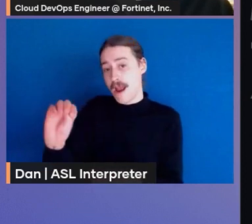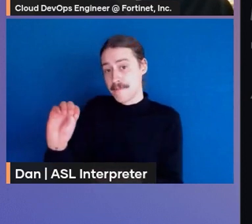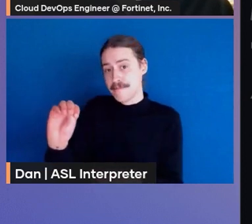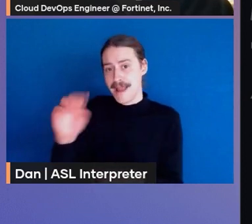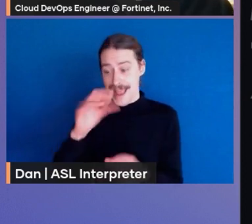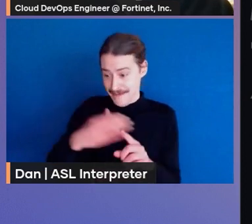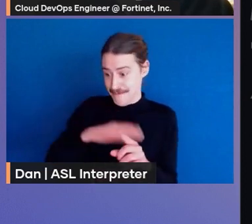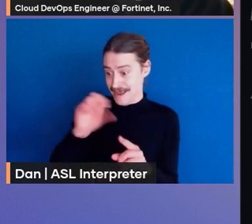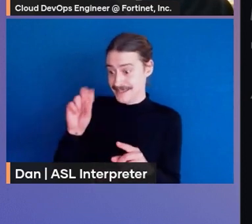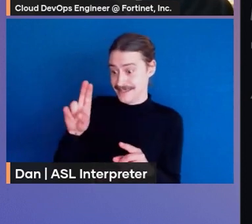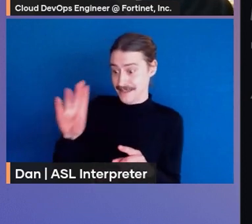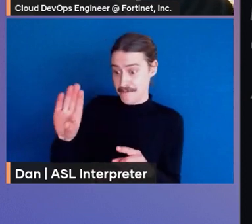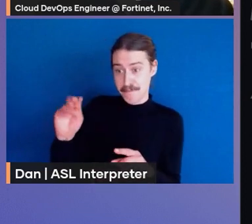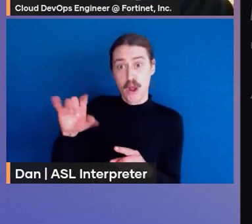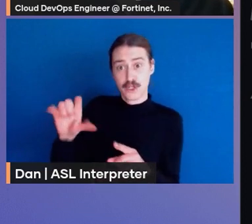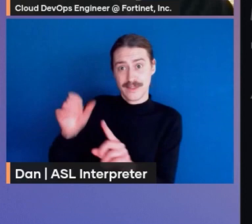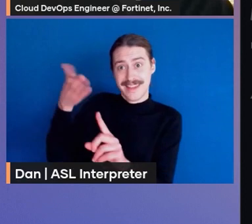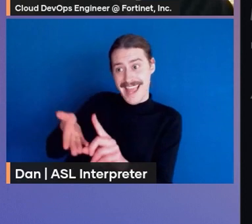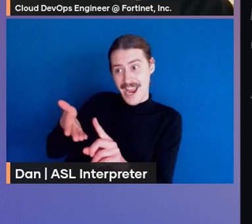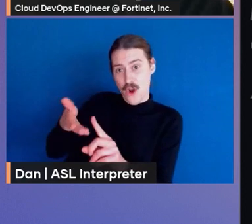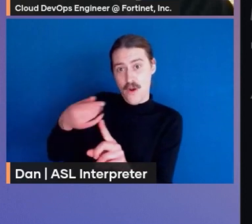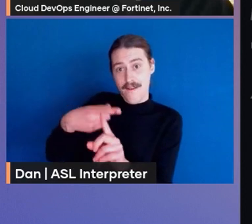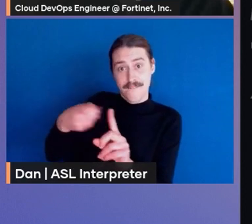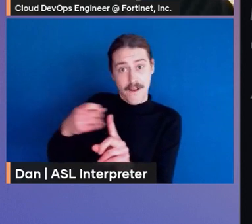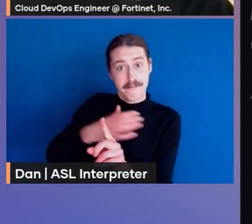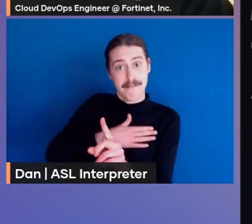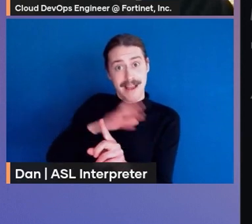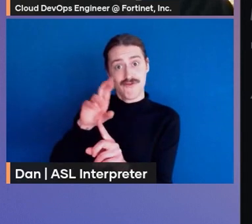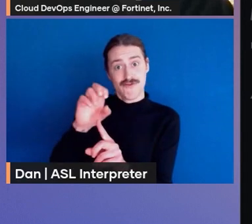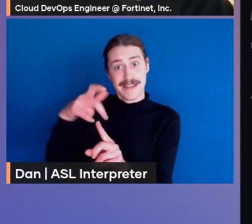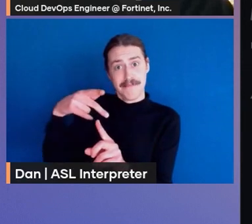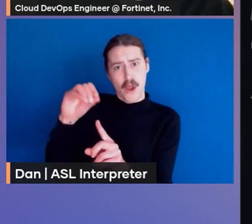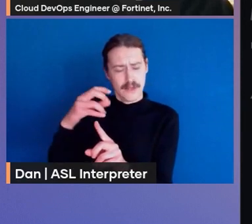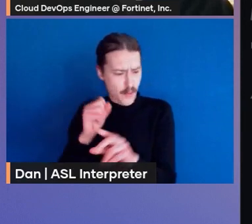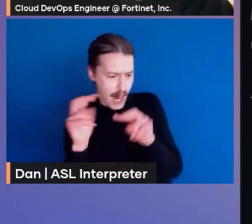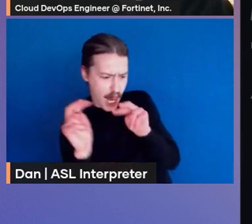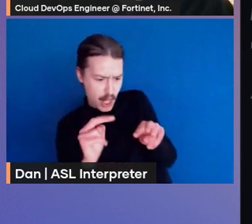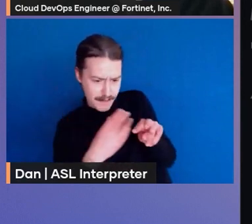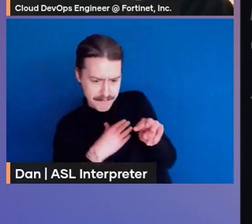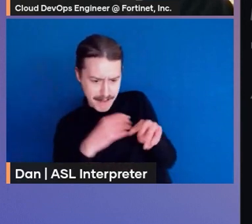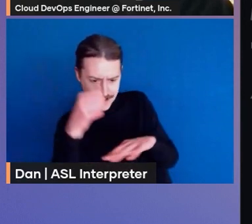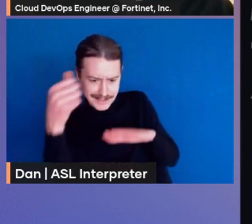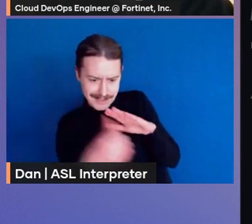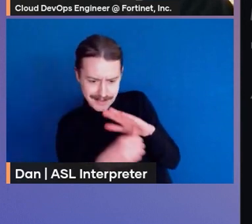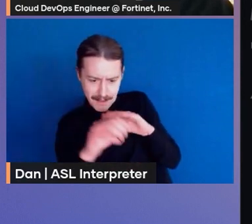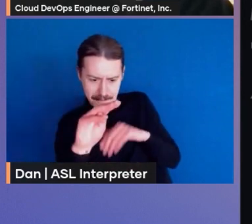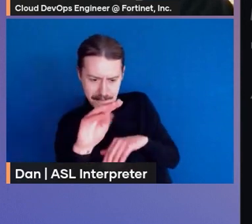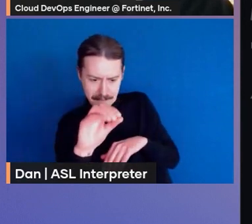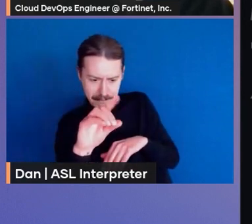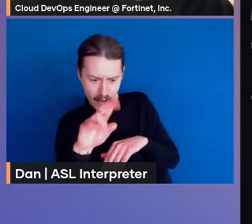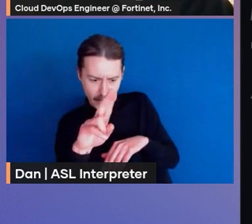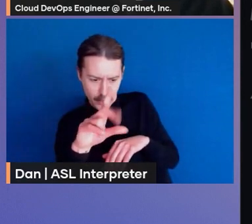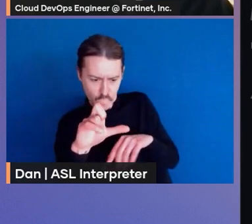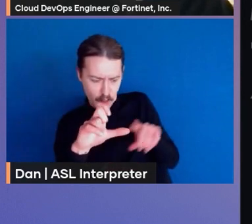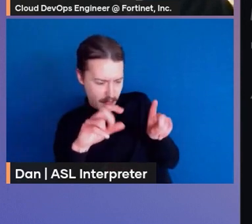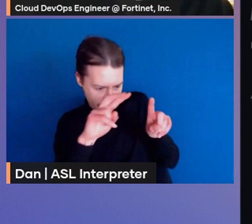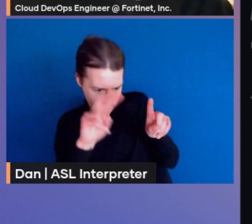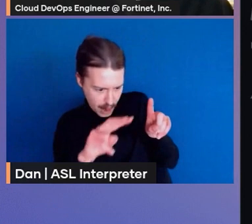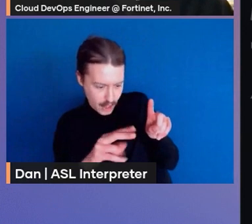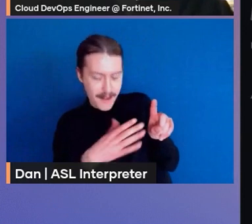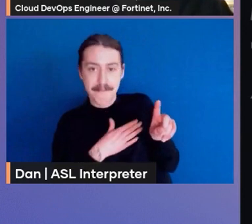my repo. And if I look at my submodule and I look at my RM directory,